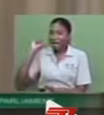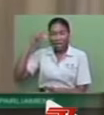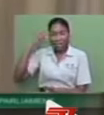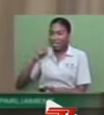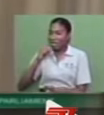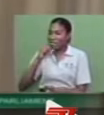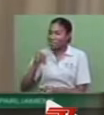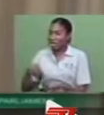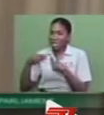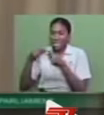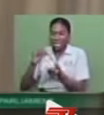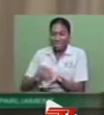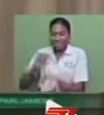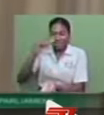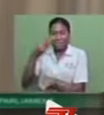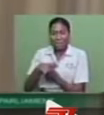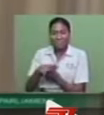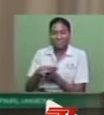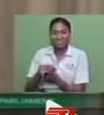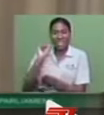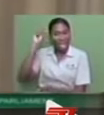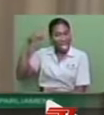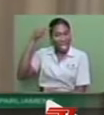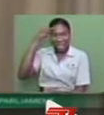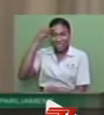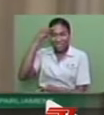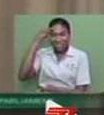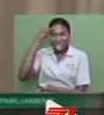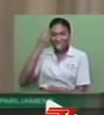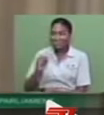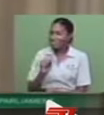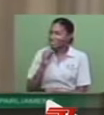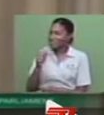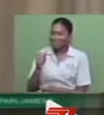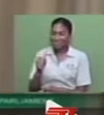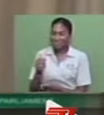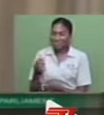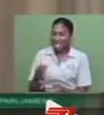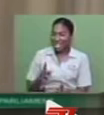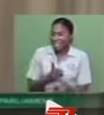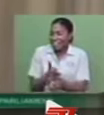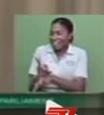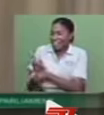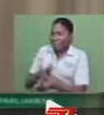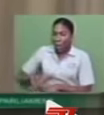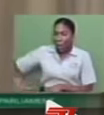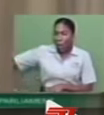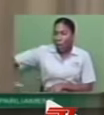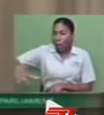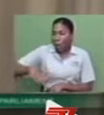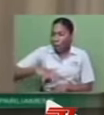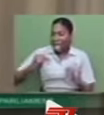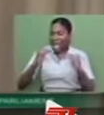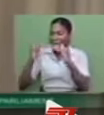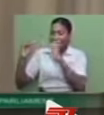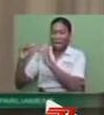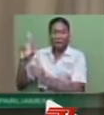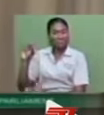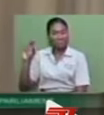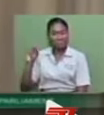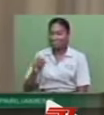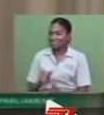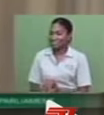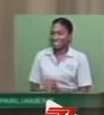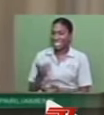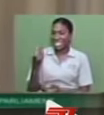few. Shoguna's lives matter. Kuva Tabaki Talparo lives matter. Diego Martin